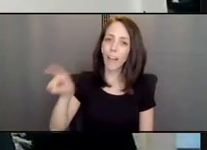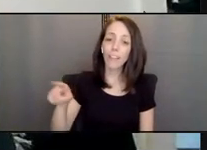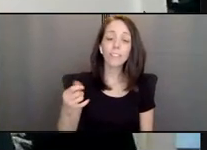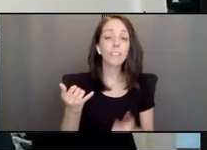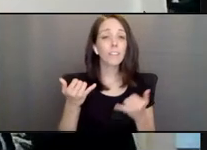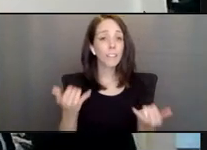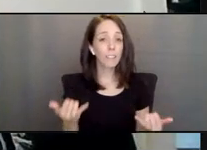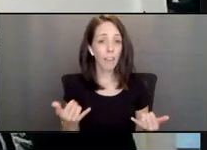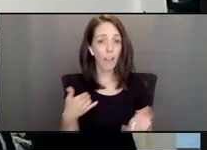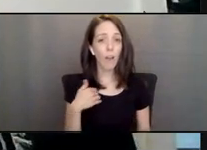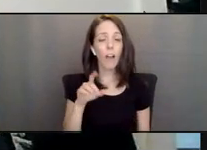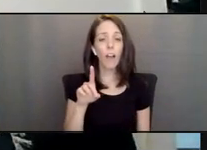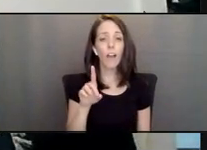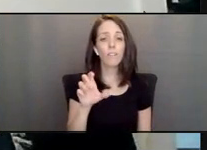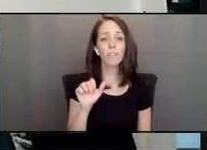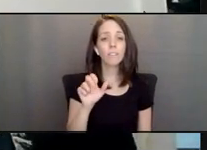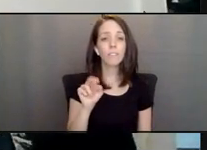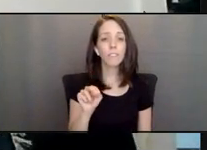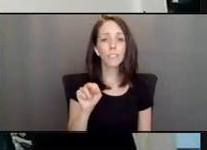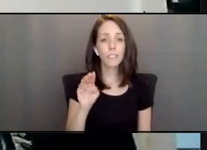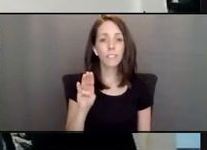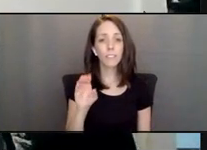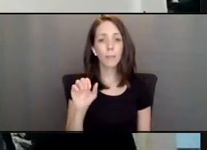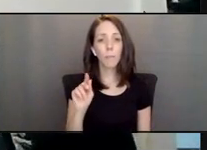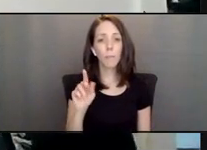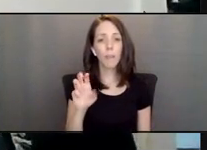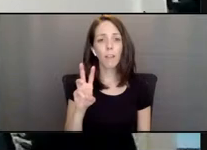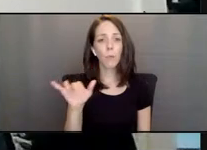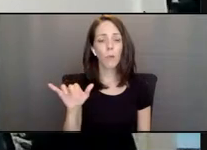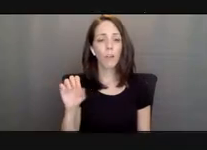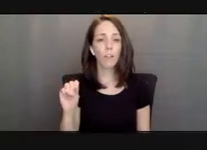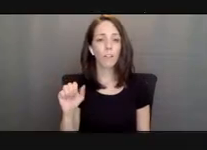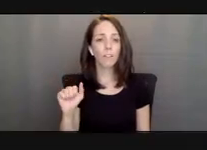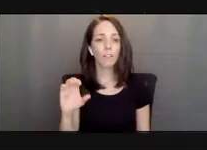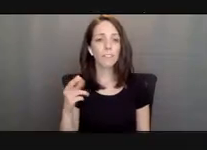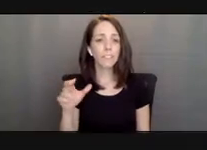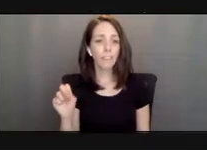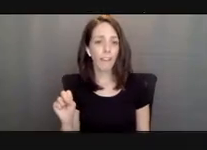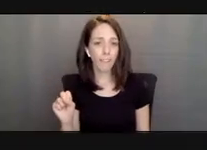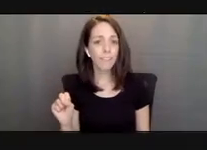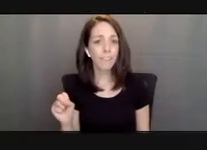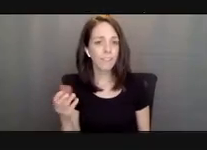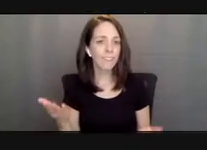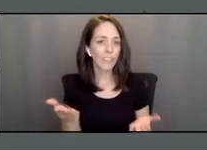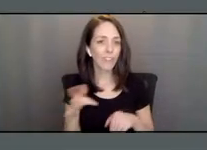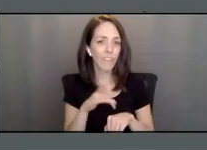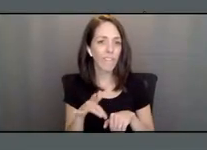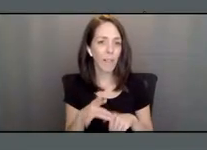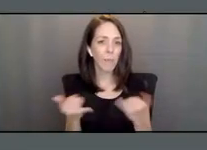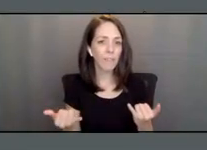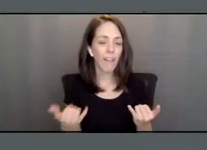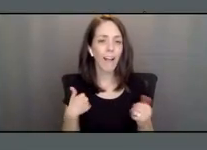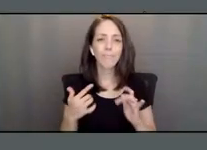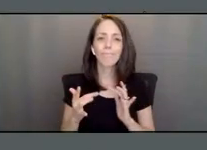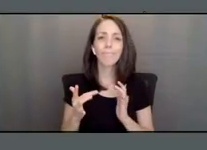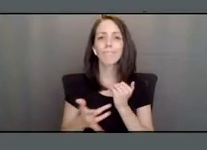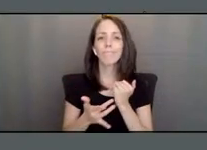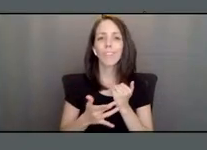now after some technical difficulties. No worries. We all have had it in this year and a half of video meetings.